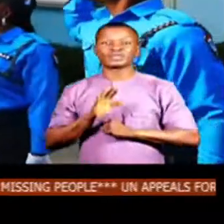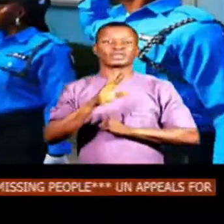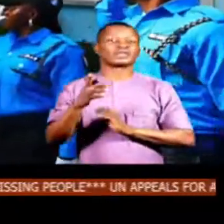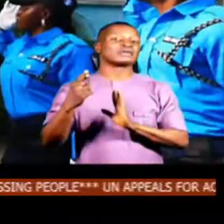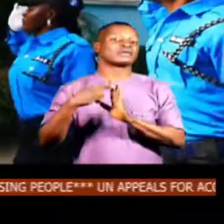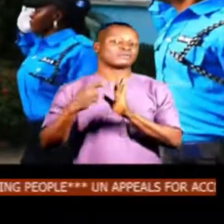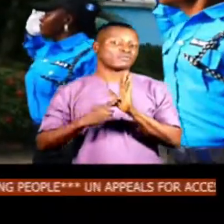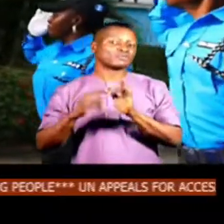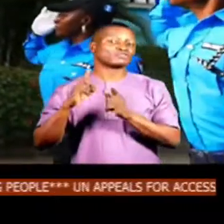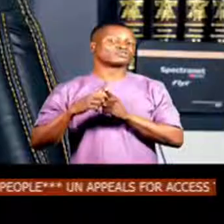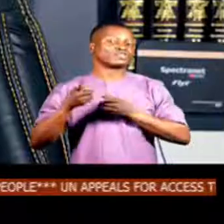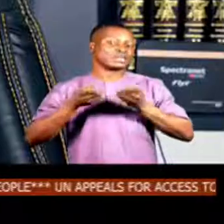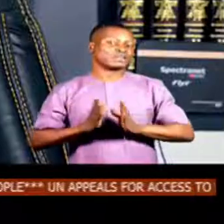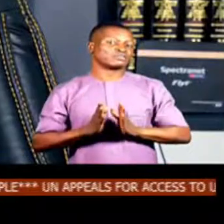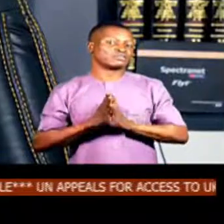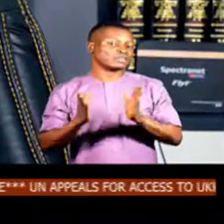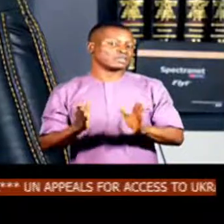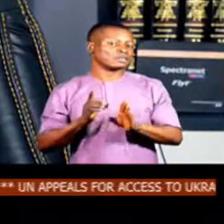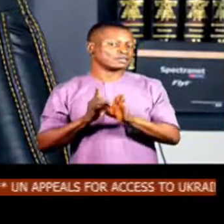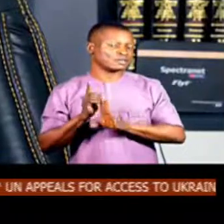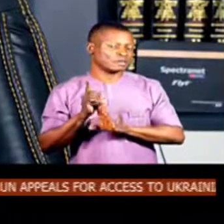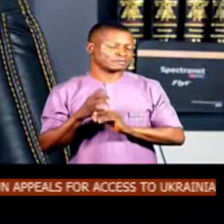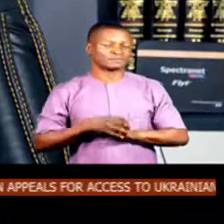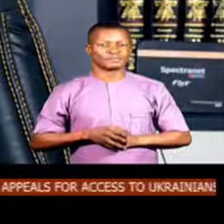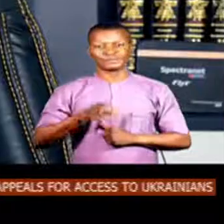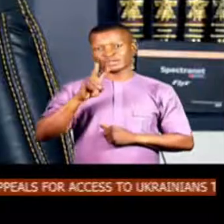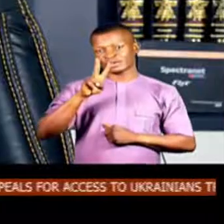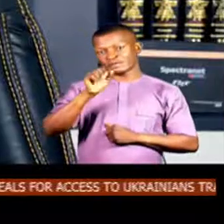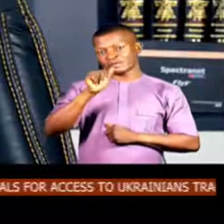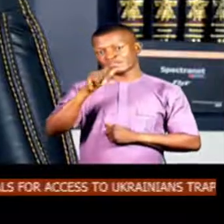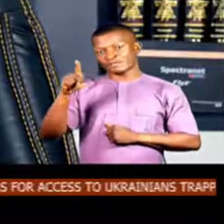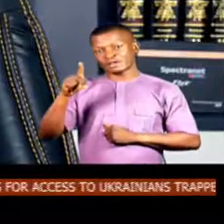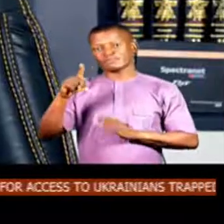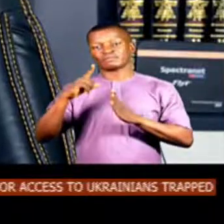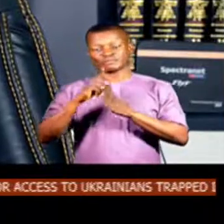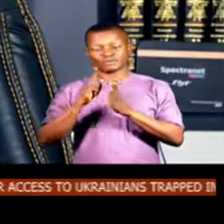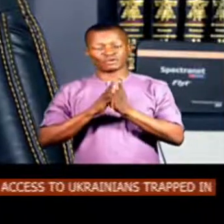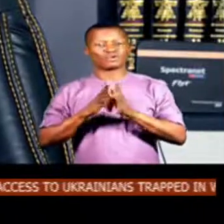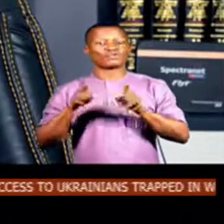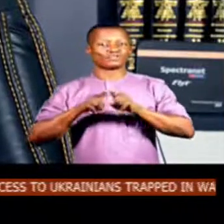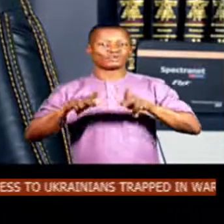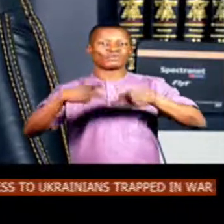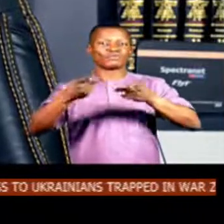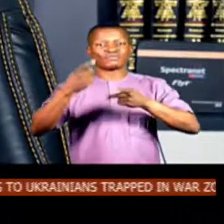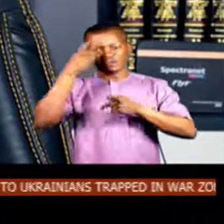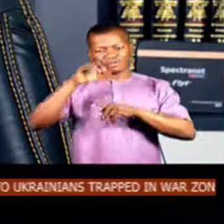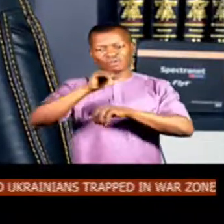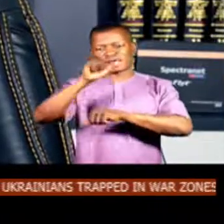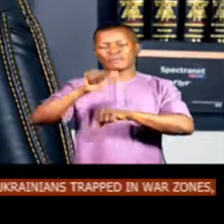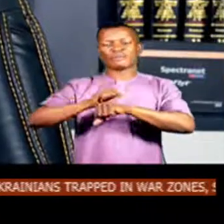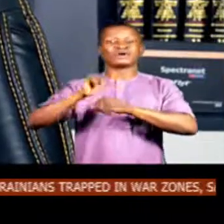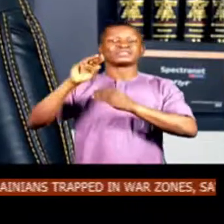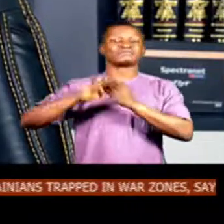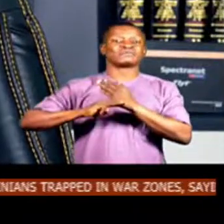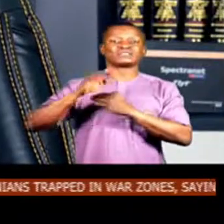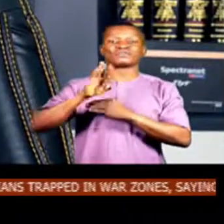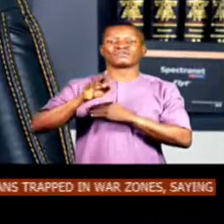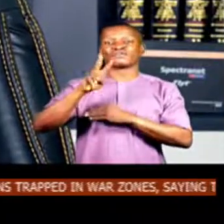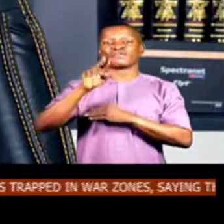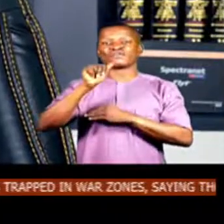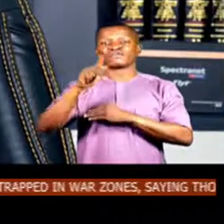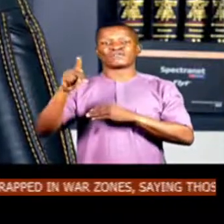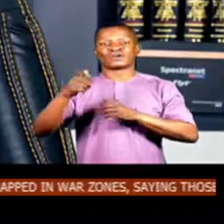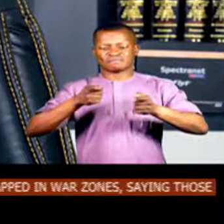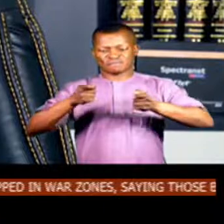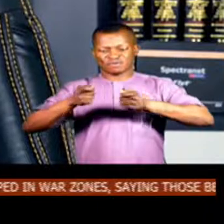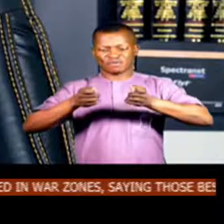They report to me directly. The VAP Act also provides for the appointment of a